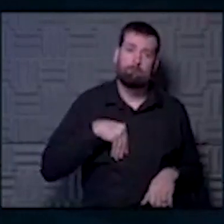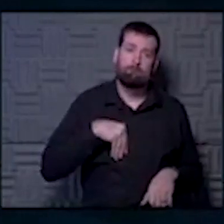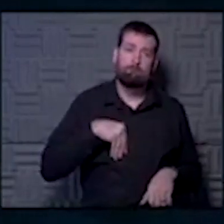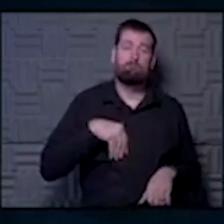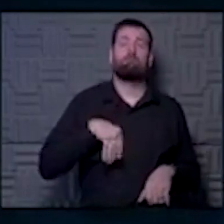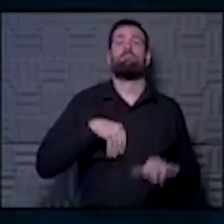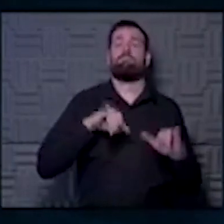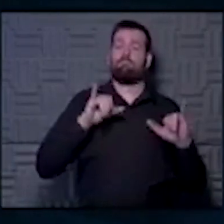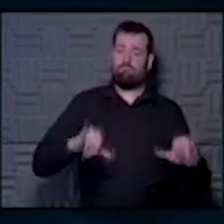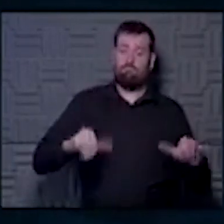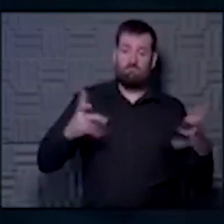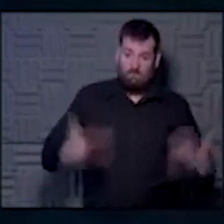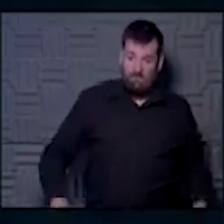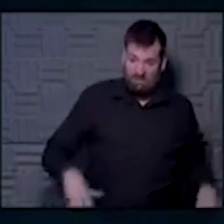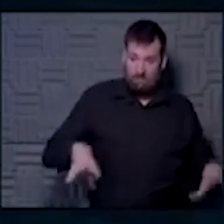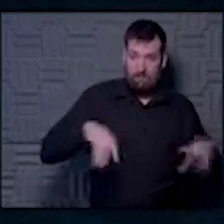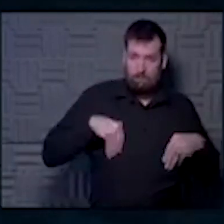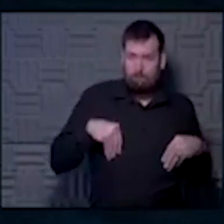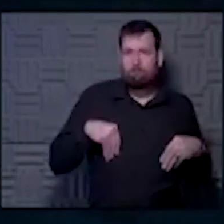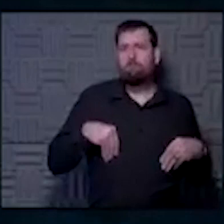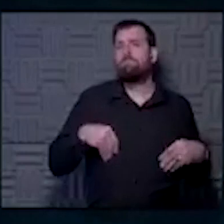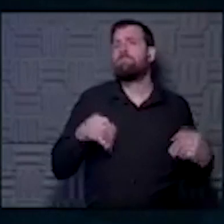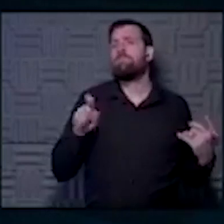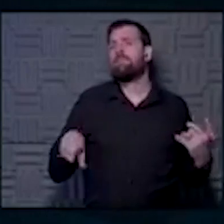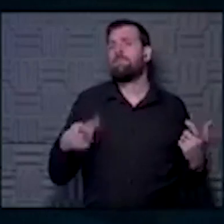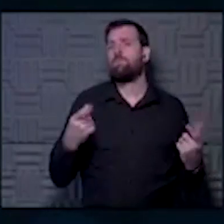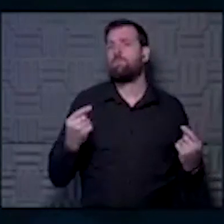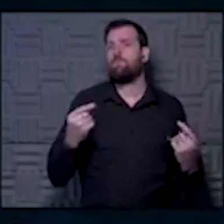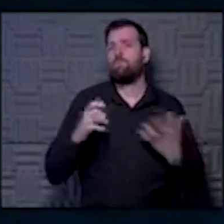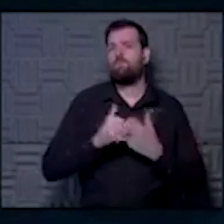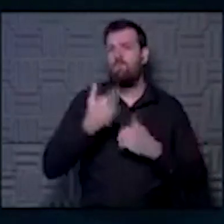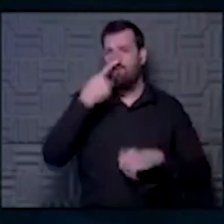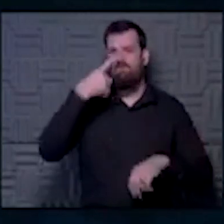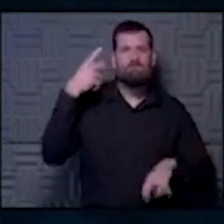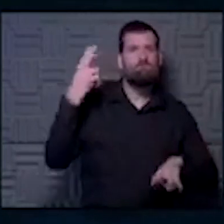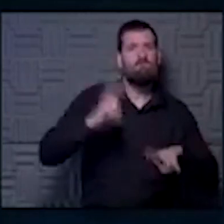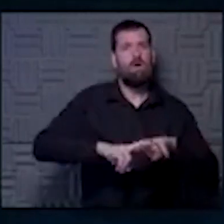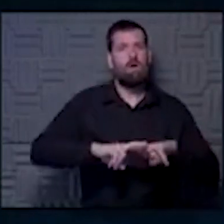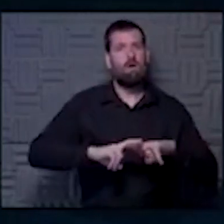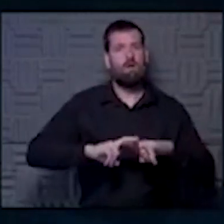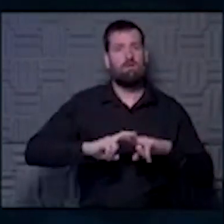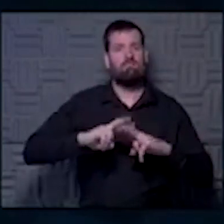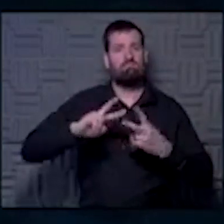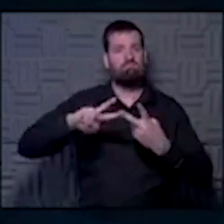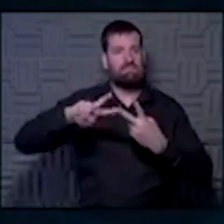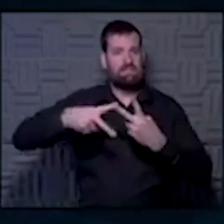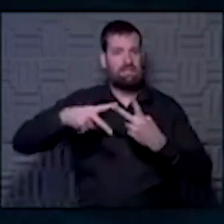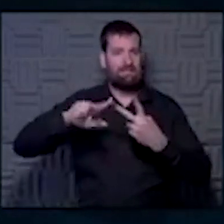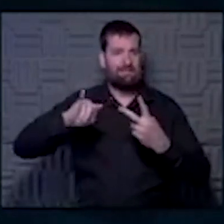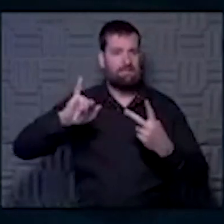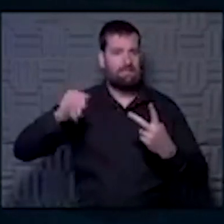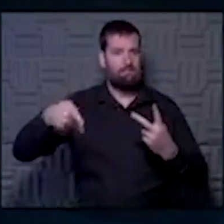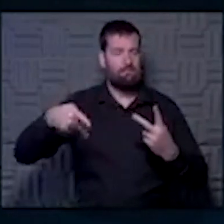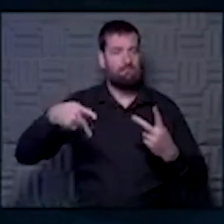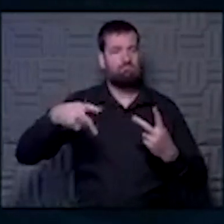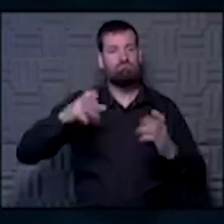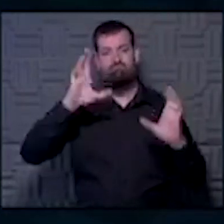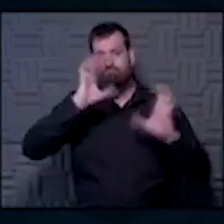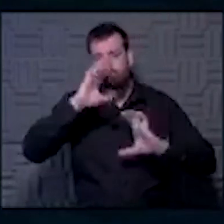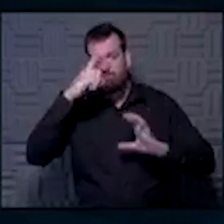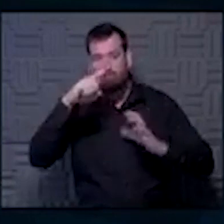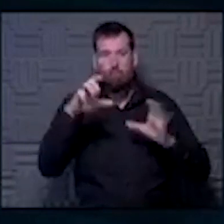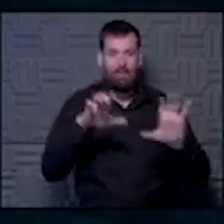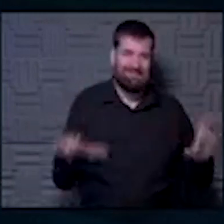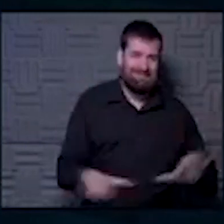okay, now I've accepted that principle, what do I need to do to still have fun? And that becomes the second tip. Looking for activities new